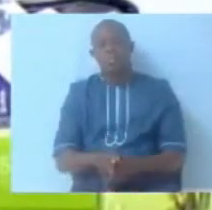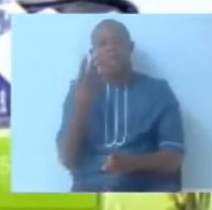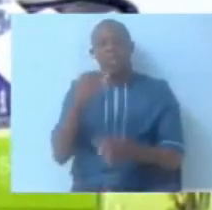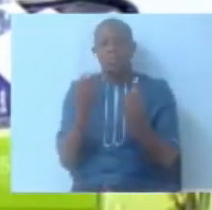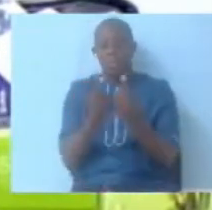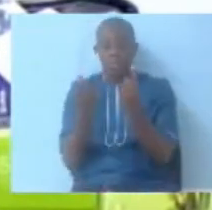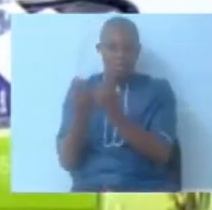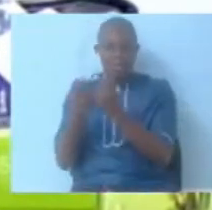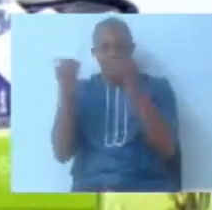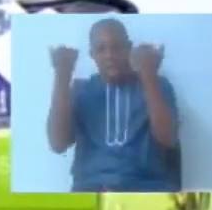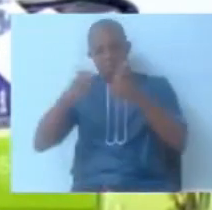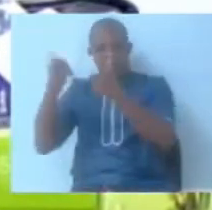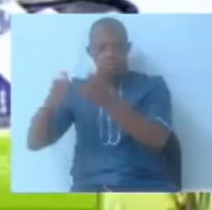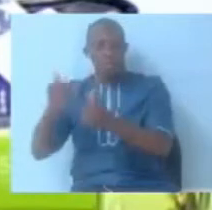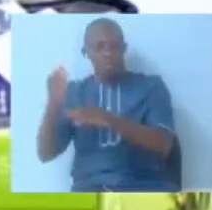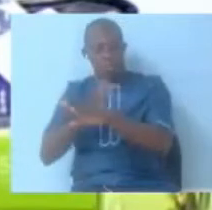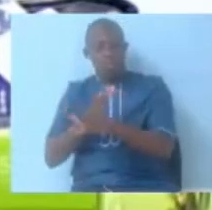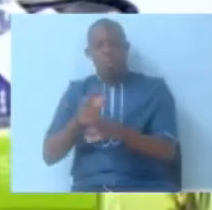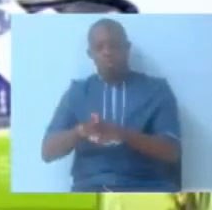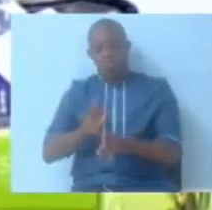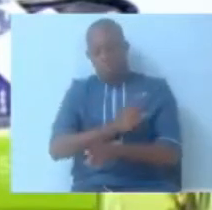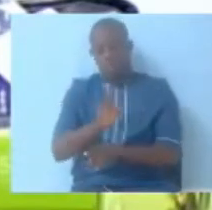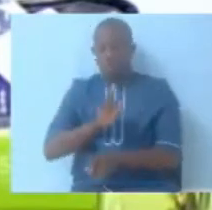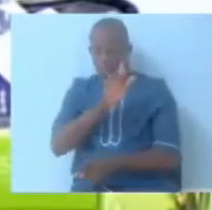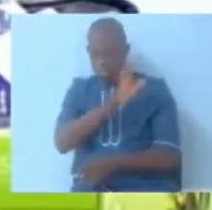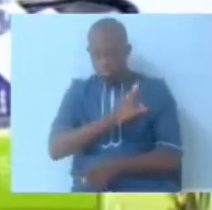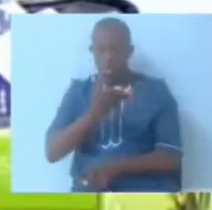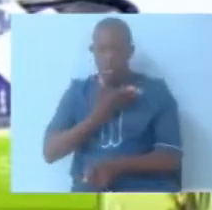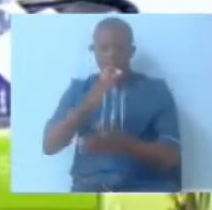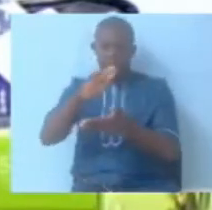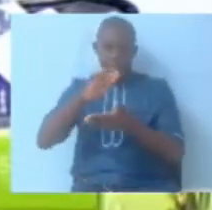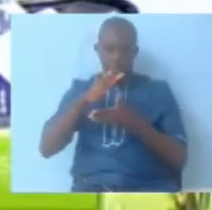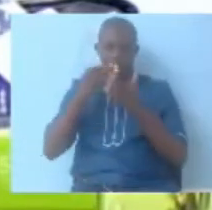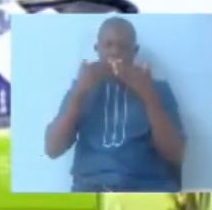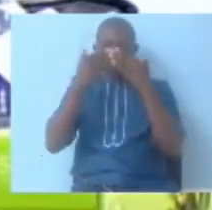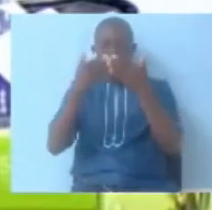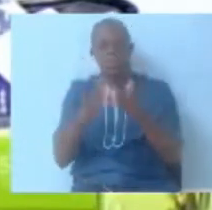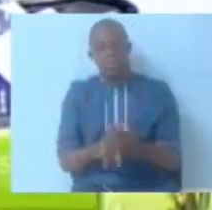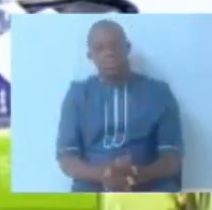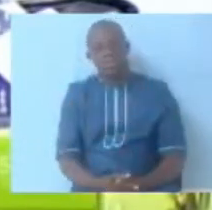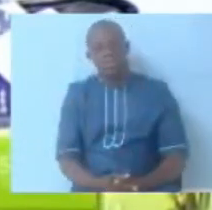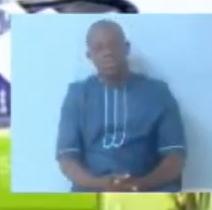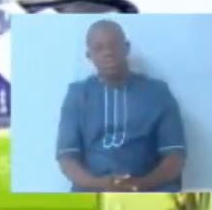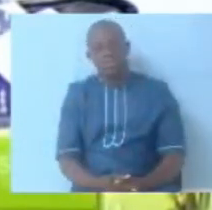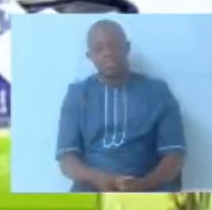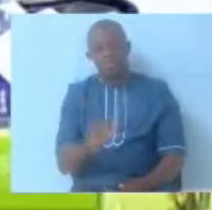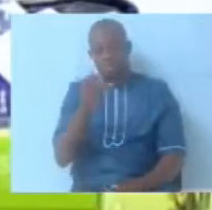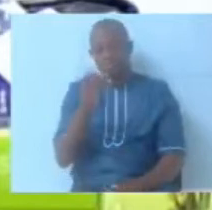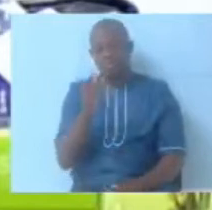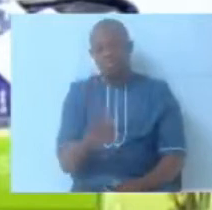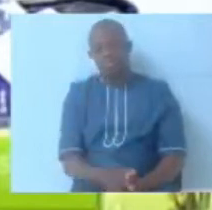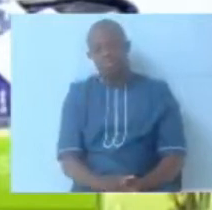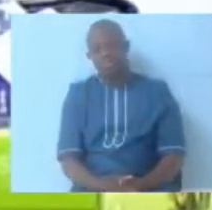we also got the information. Atamata nyaming akulu lata nyaming ngawo kibaro lubeso to otumole hanijan nabekela. Yes.